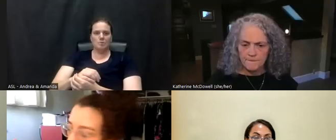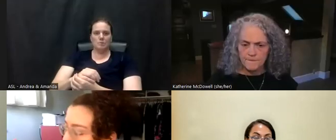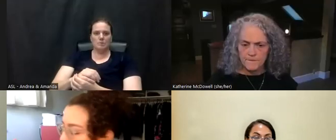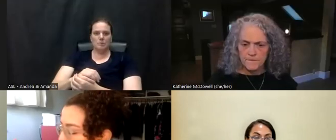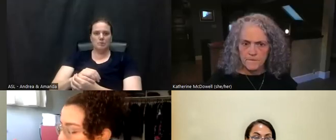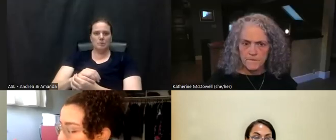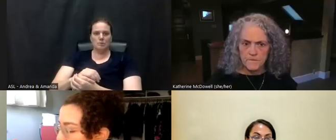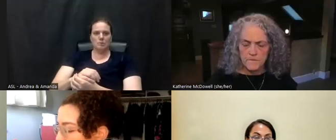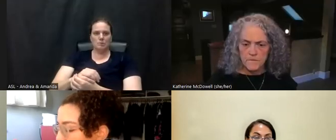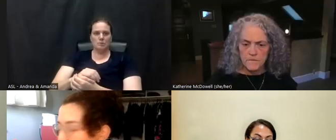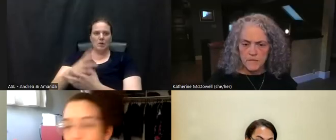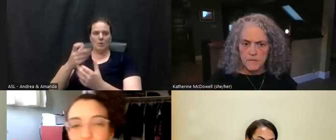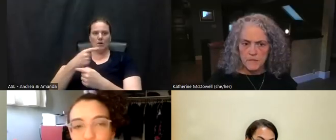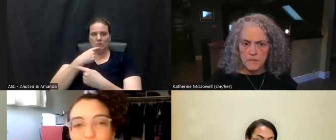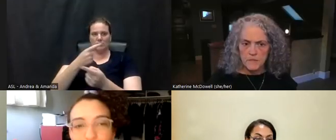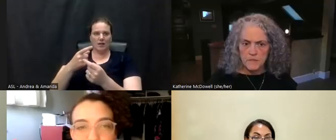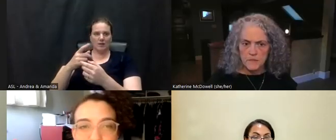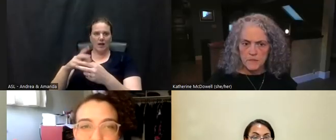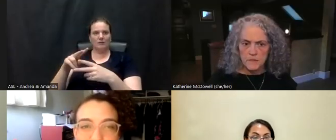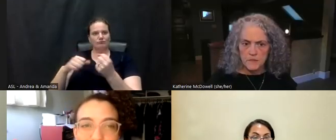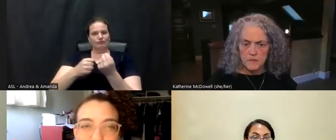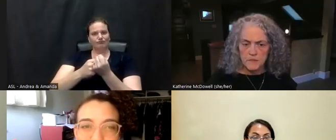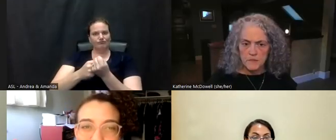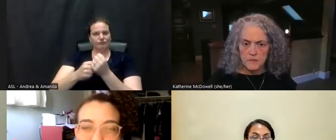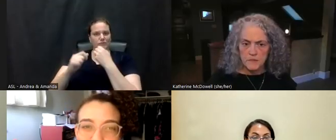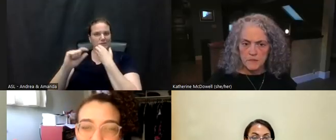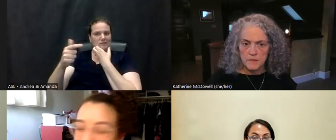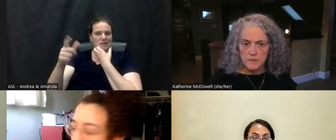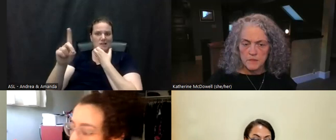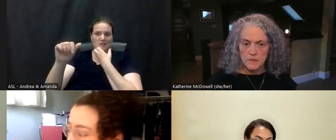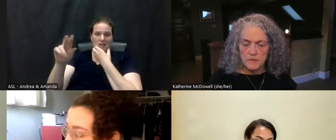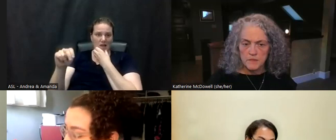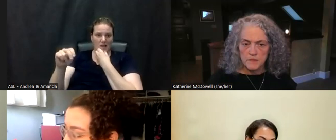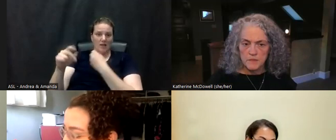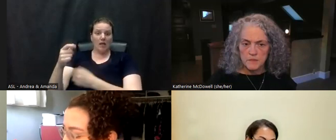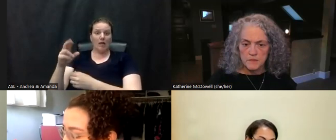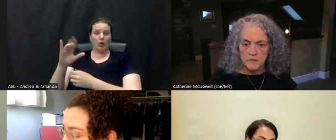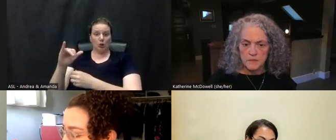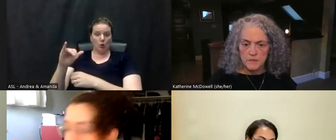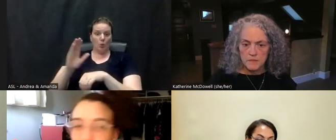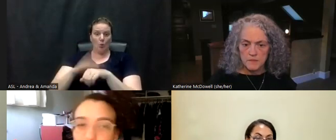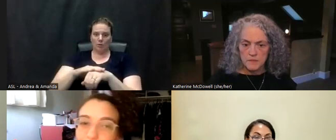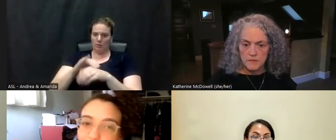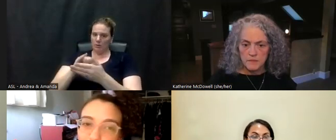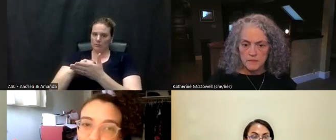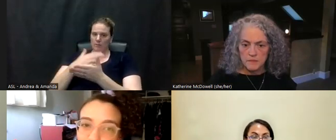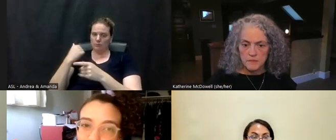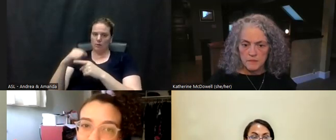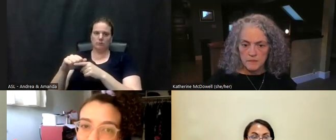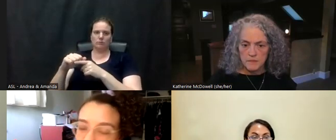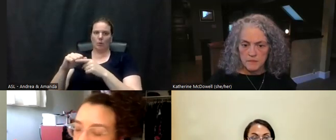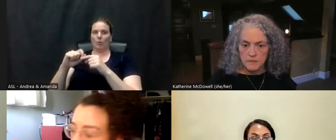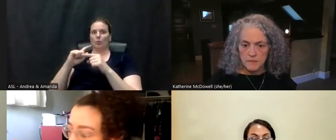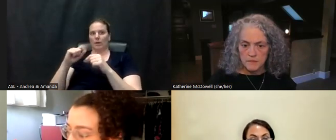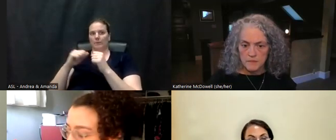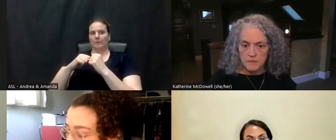Sure, I just wanted to say I second Dan. Garrity warnings absolutely are best practice. There's a lot of best practices when